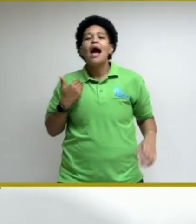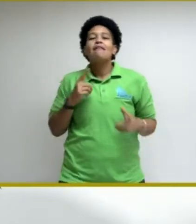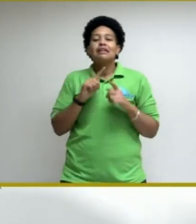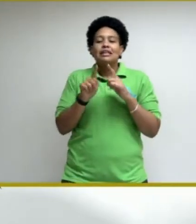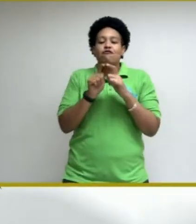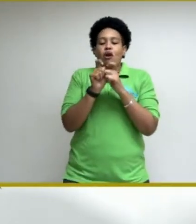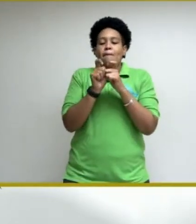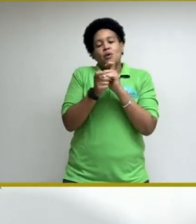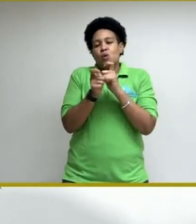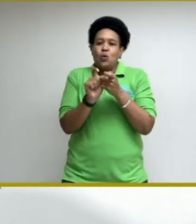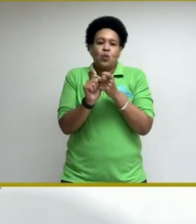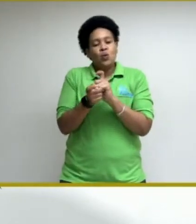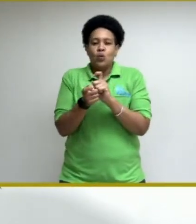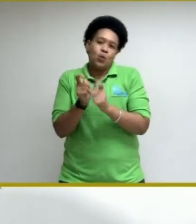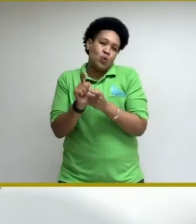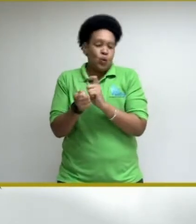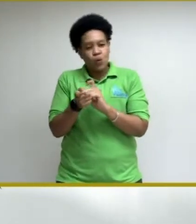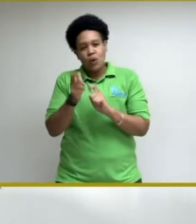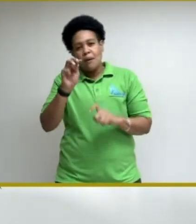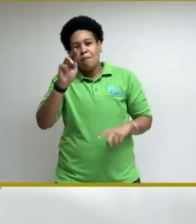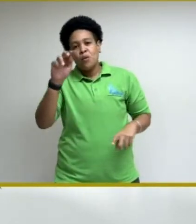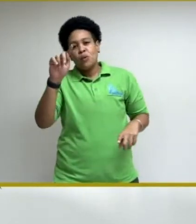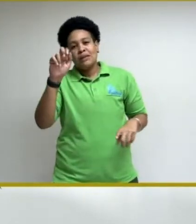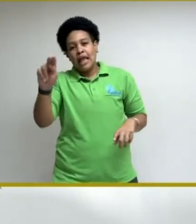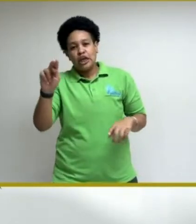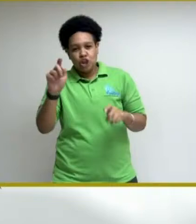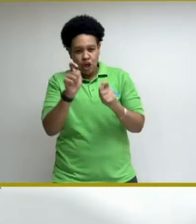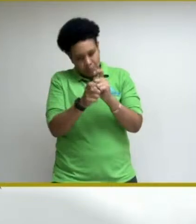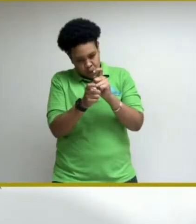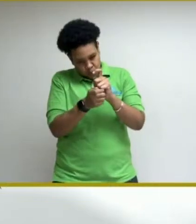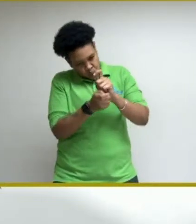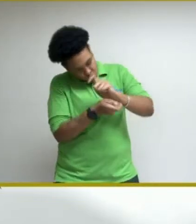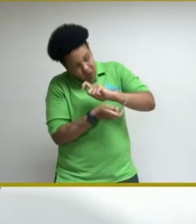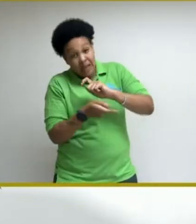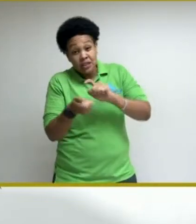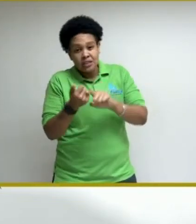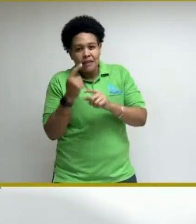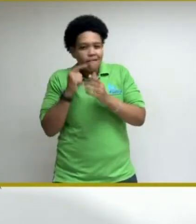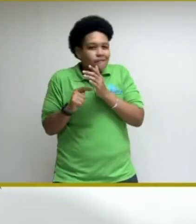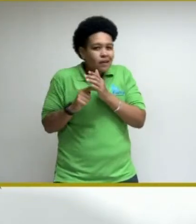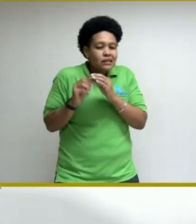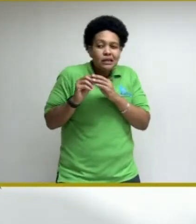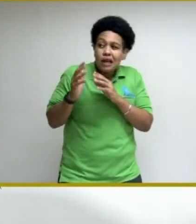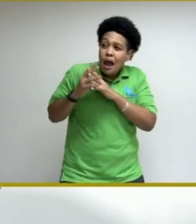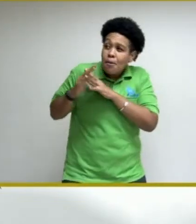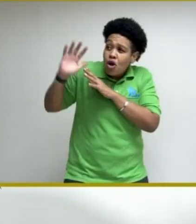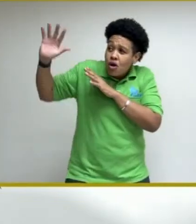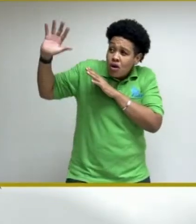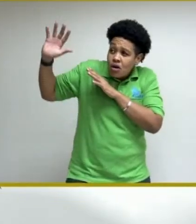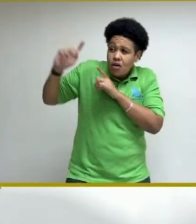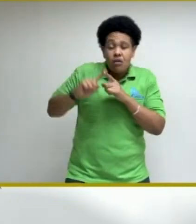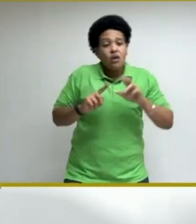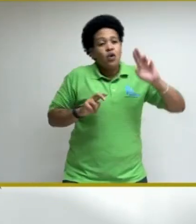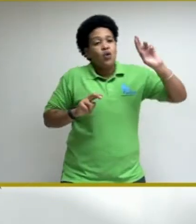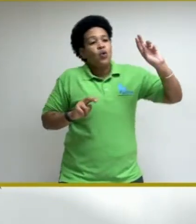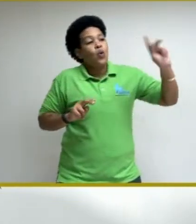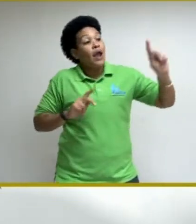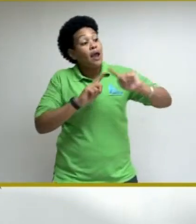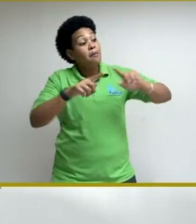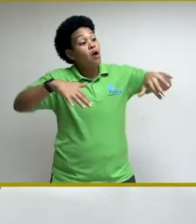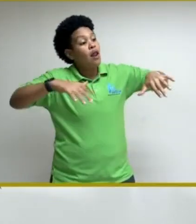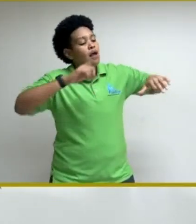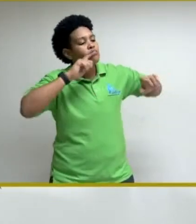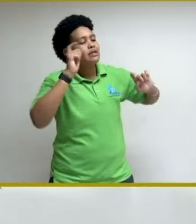that are being investigated in the US and the UK in particular, but which have not been designated to